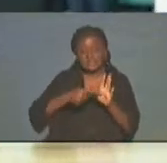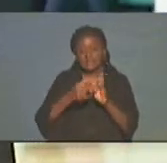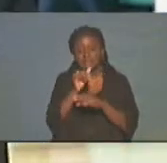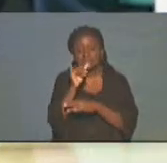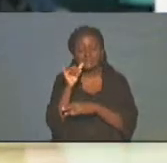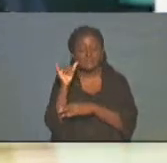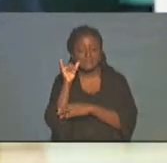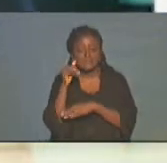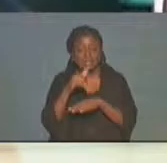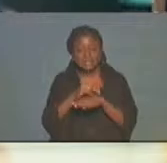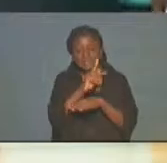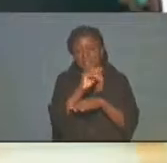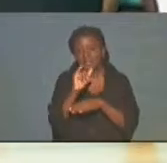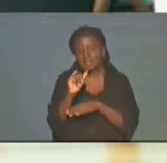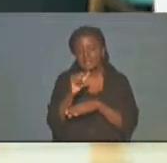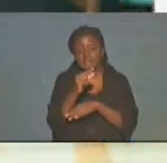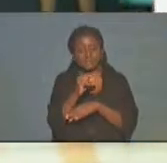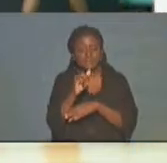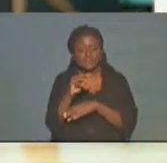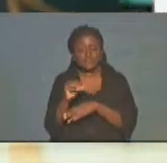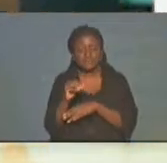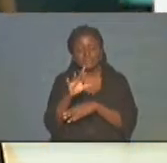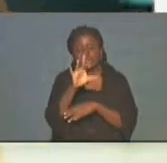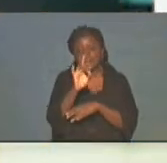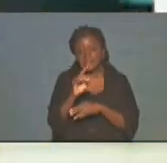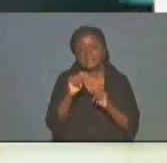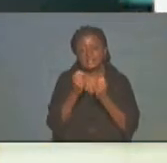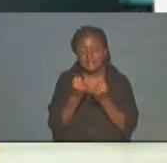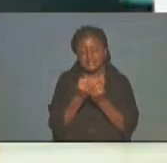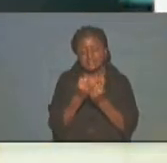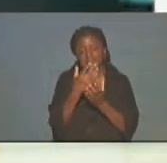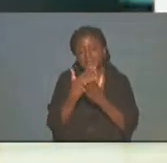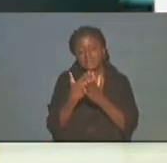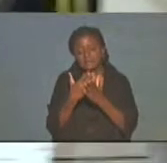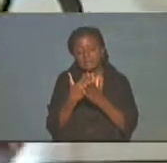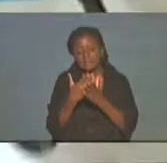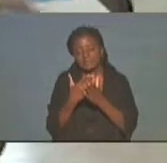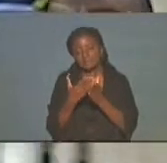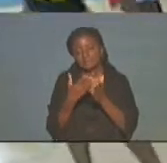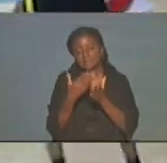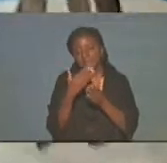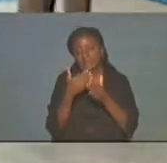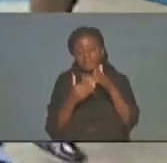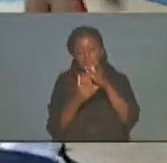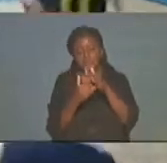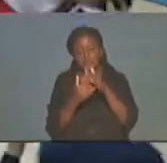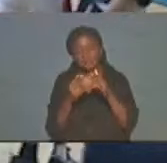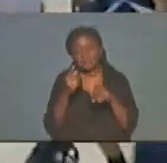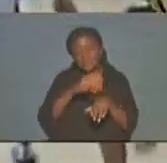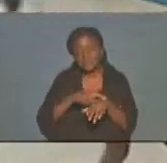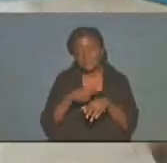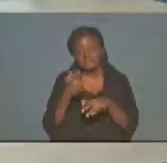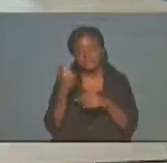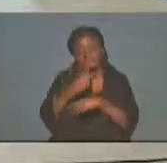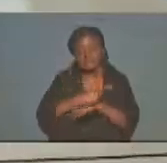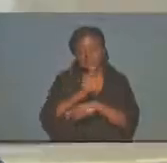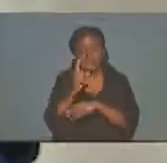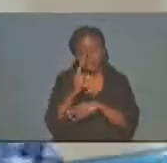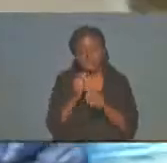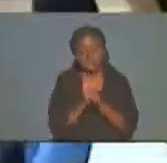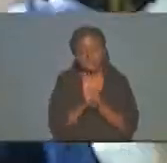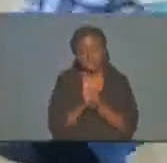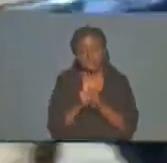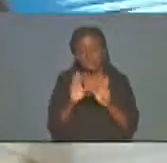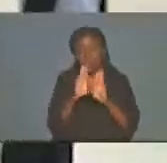Isaacs Gymnasium. 8 teams in action. Look at some of the highlights from day 1. Game 1 would be a wire-to-wire affair to open up